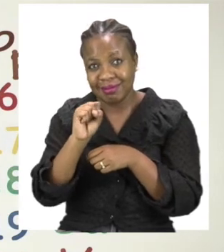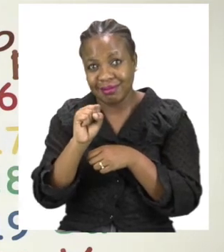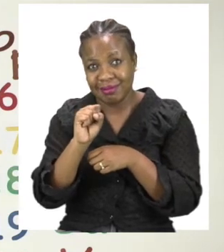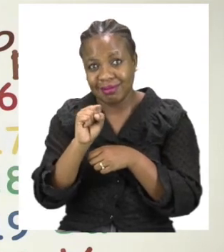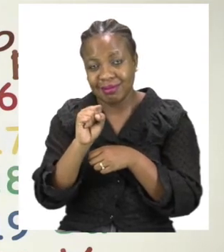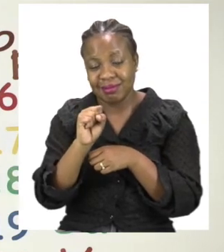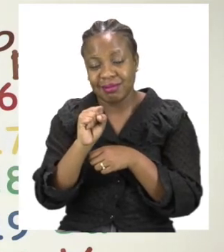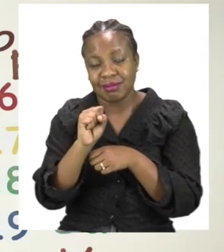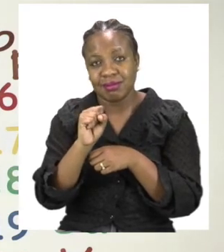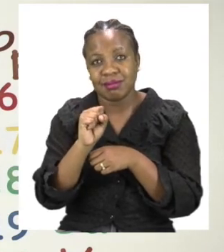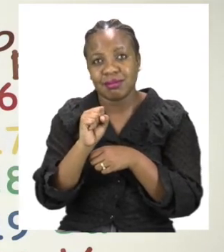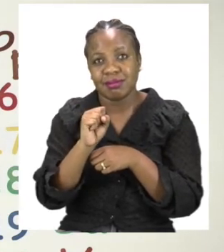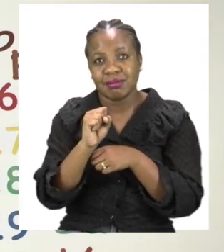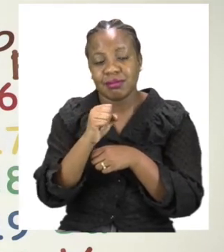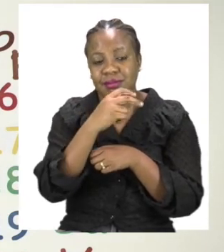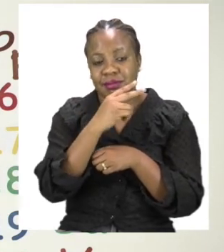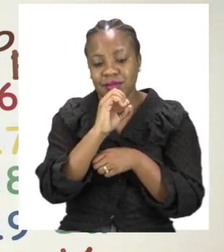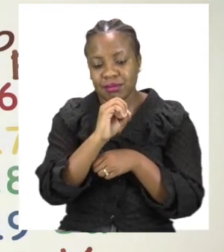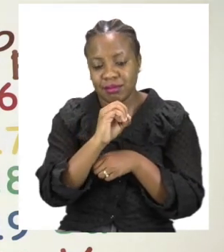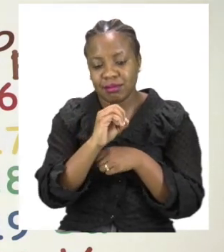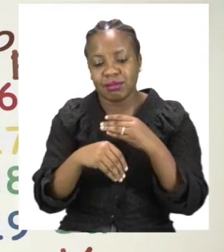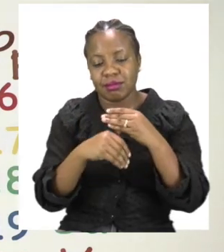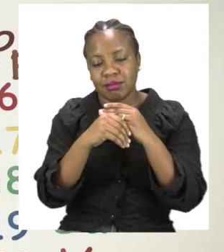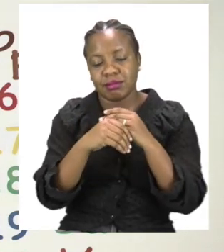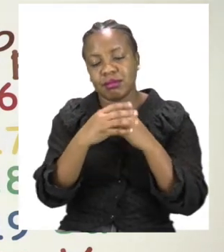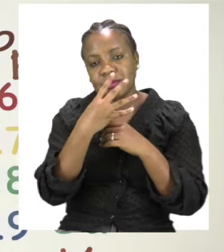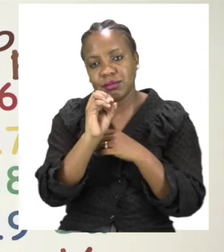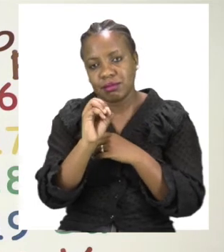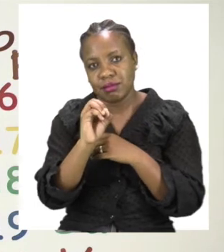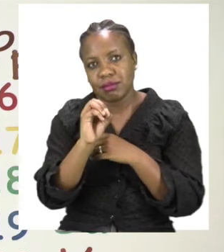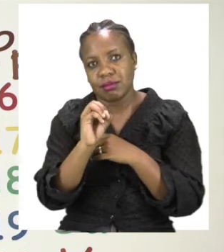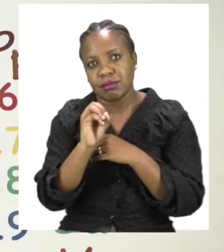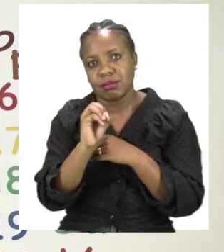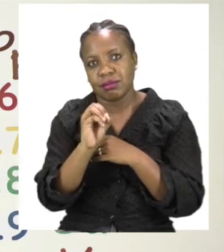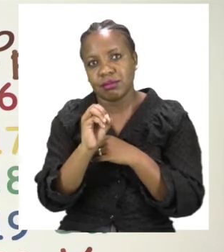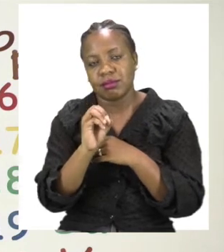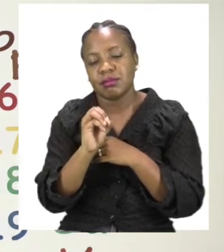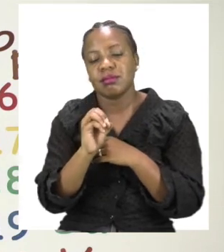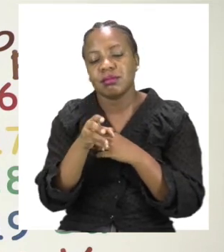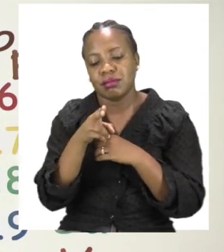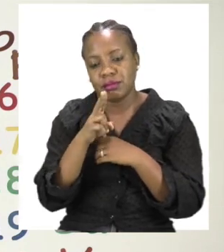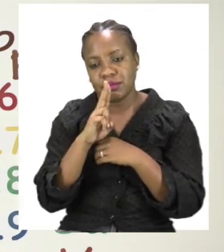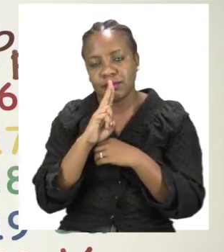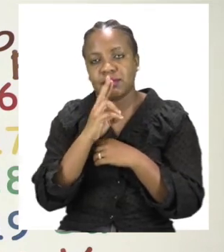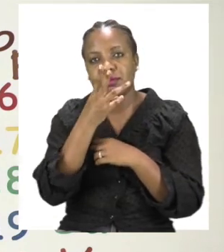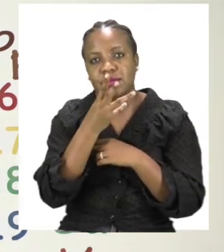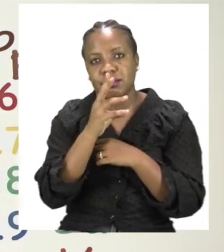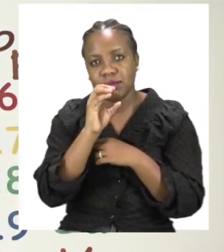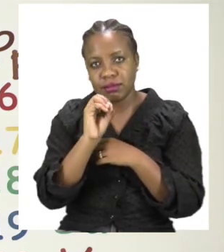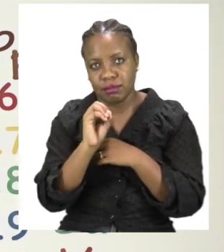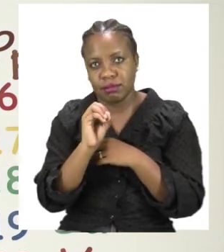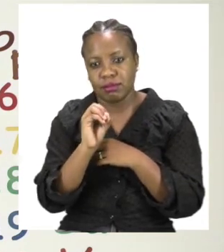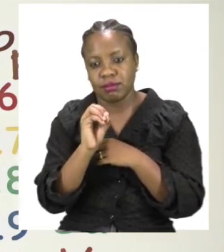this bracket, 20 plus 40 equals 60, and we brought it